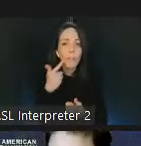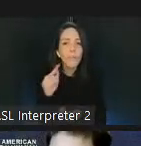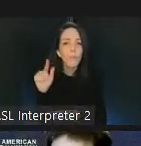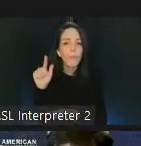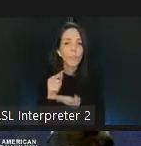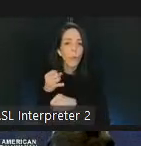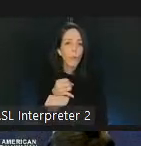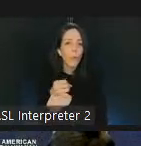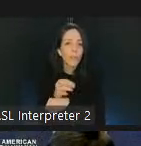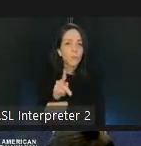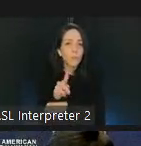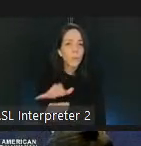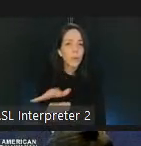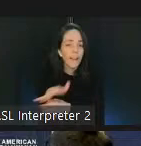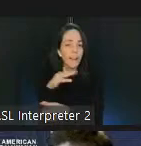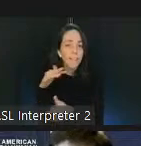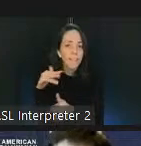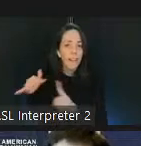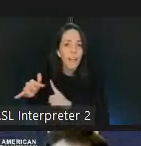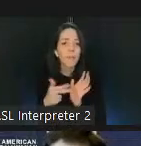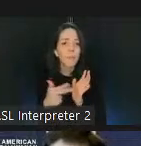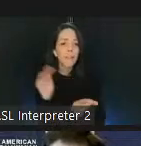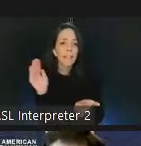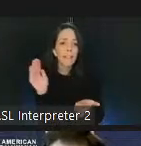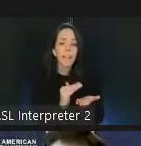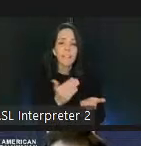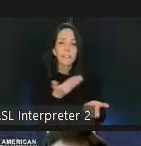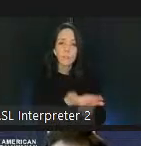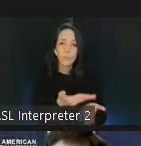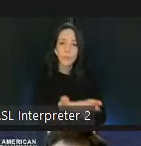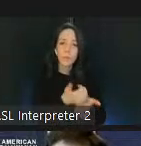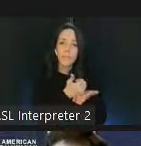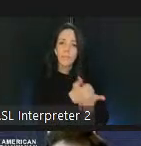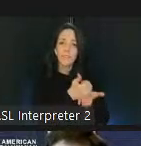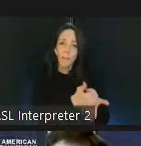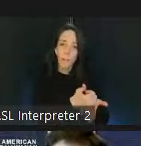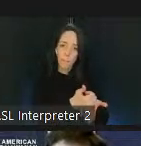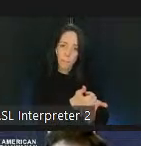even fewer county resources to adapt and adjust to pressures.